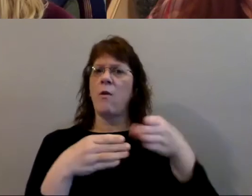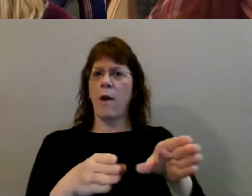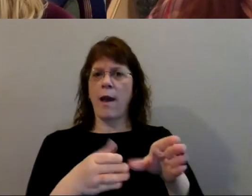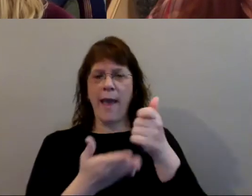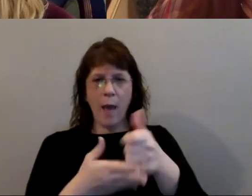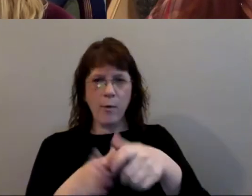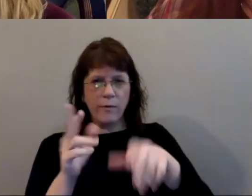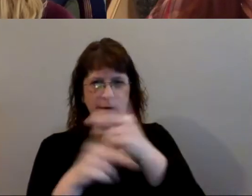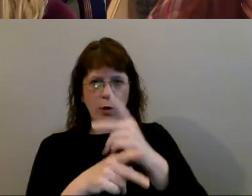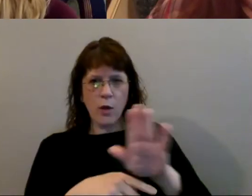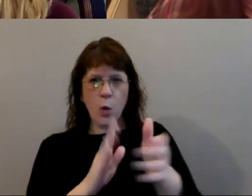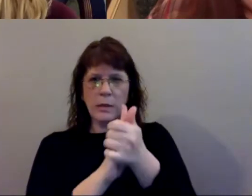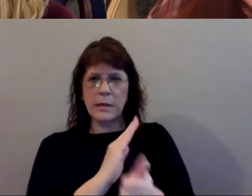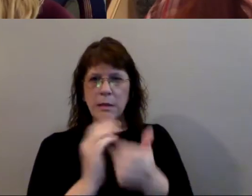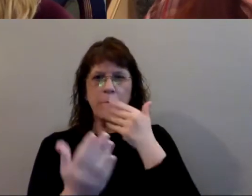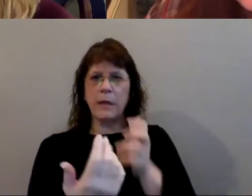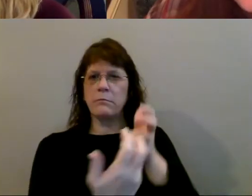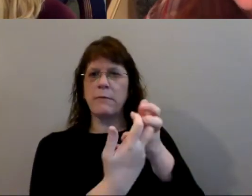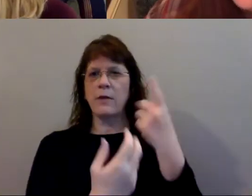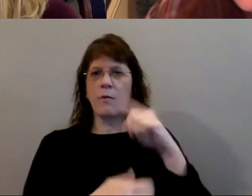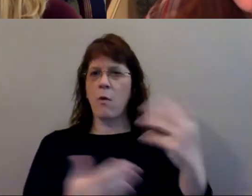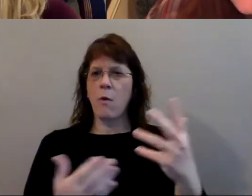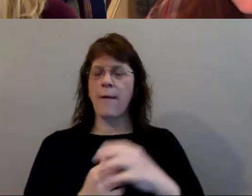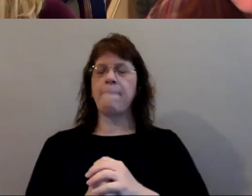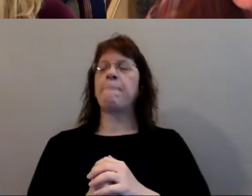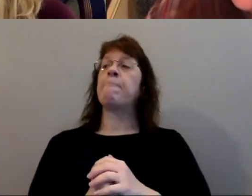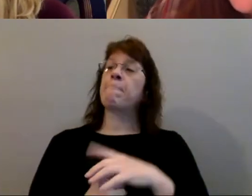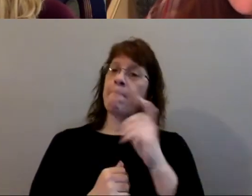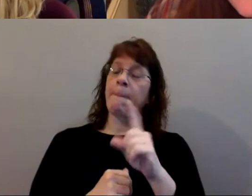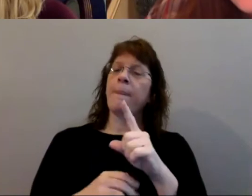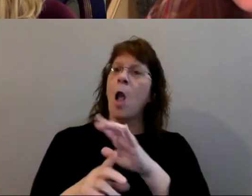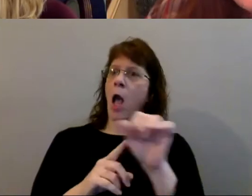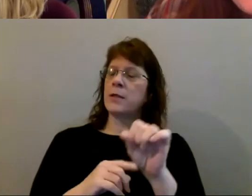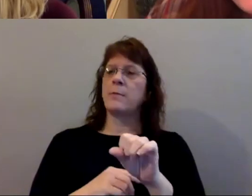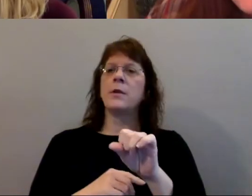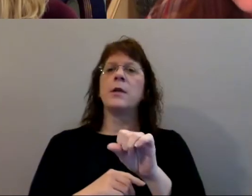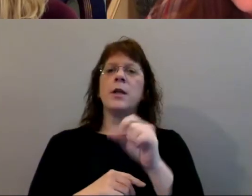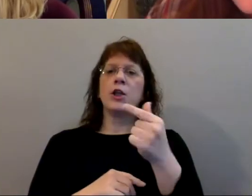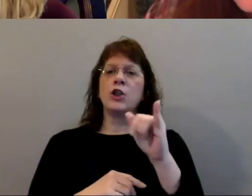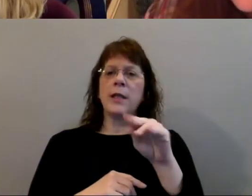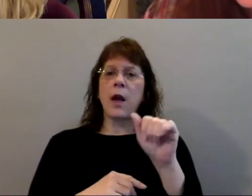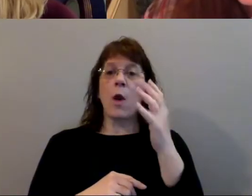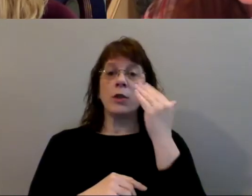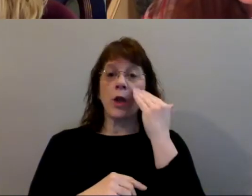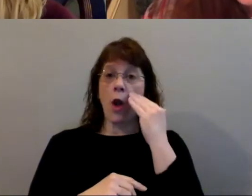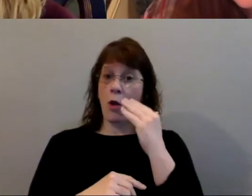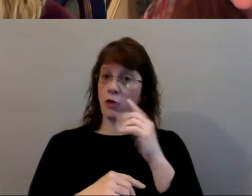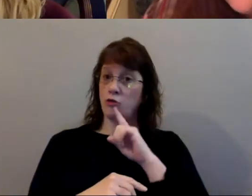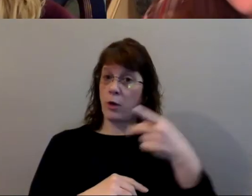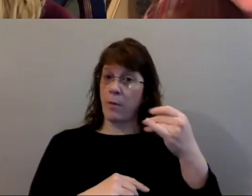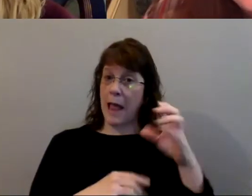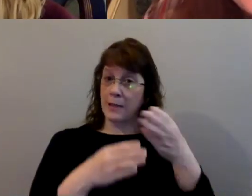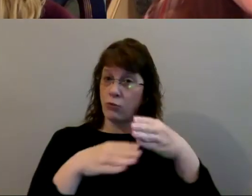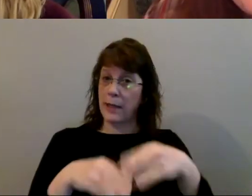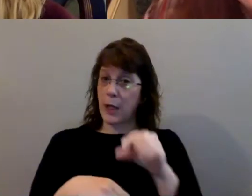skills are most suited for. Awesome. Gina would like to know, is it true that when plastics break down into microplastics in the ocean,